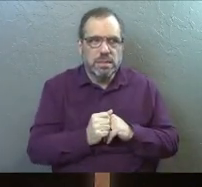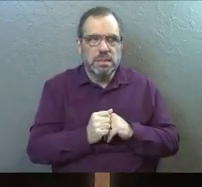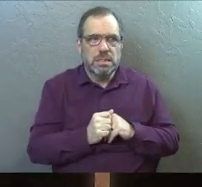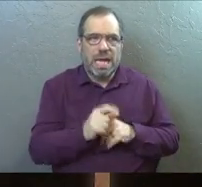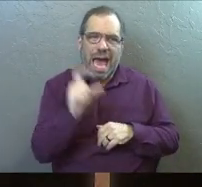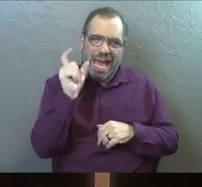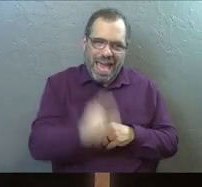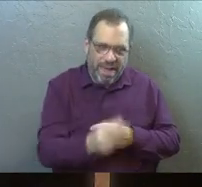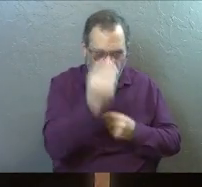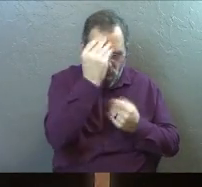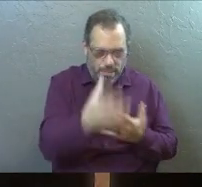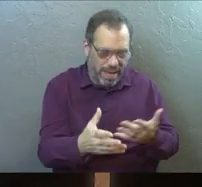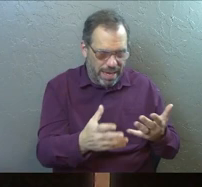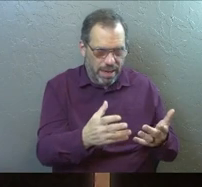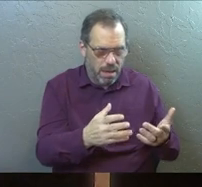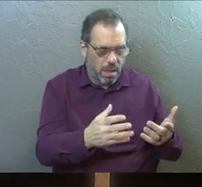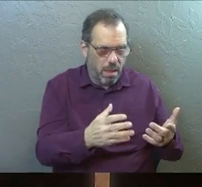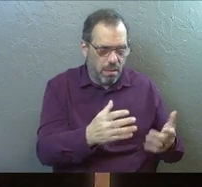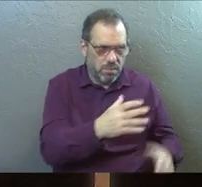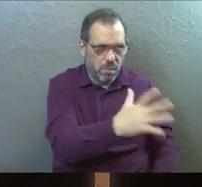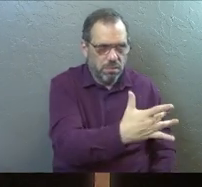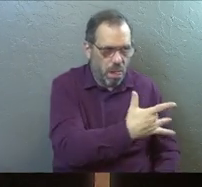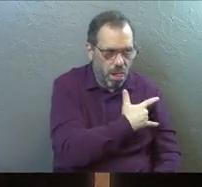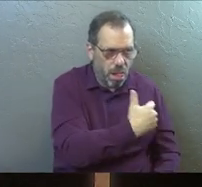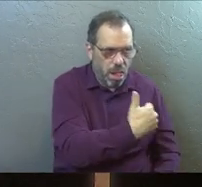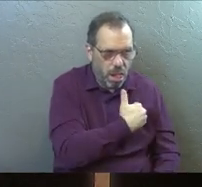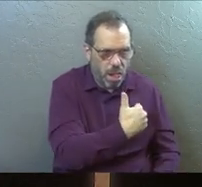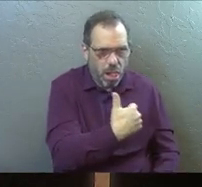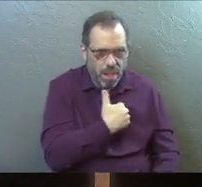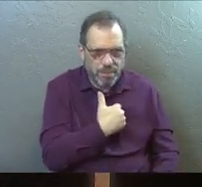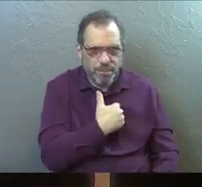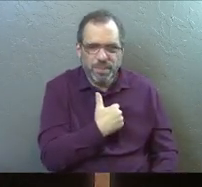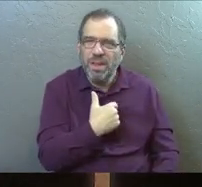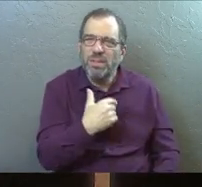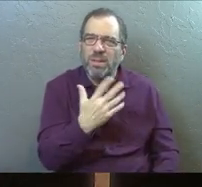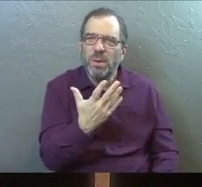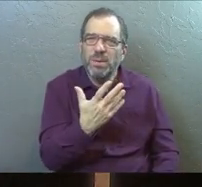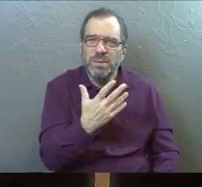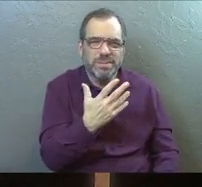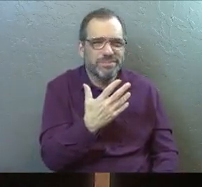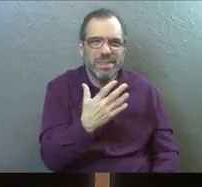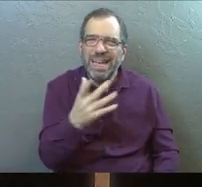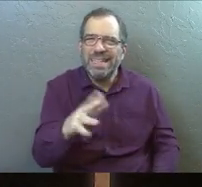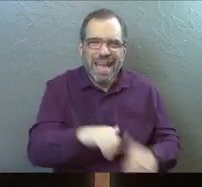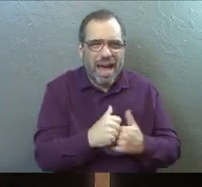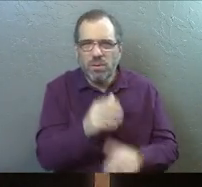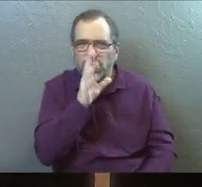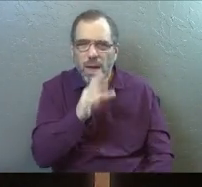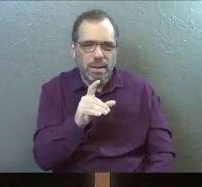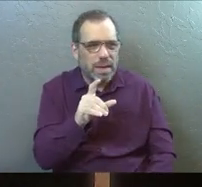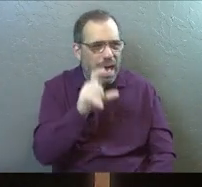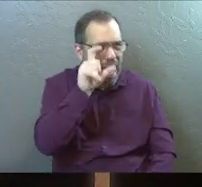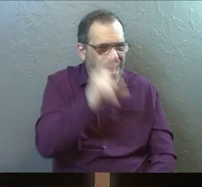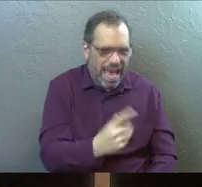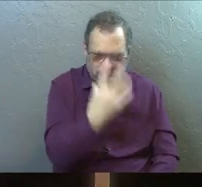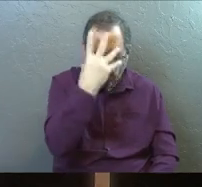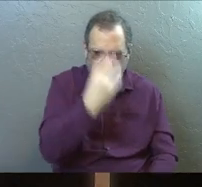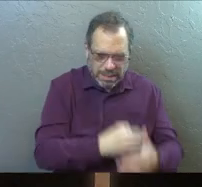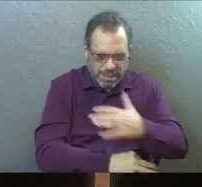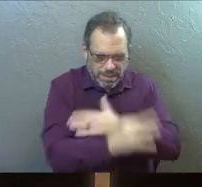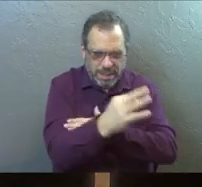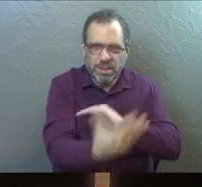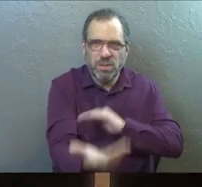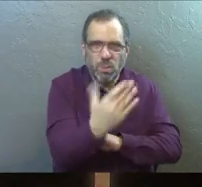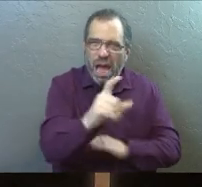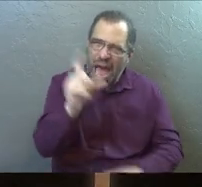you have to obey those voices in your life. Often it's the way that you talk. I had to sleep in